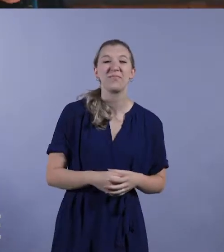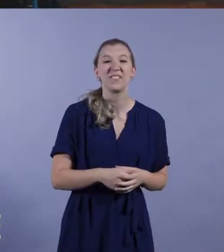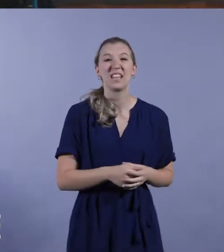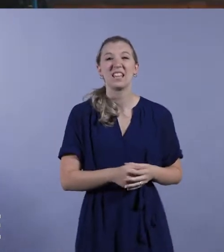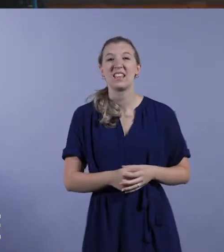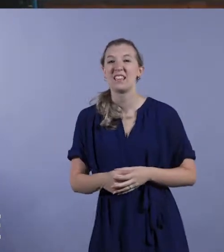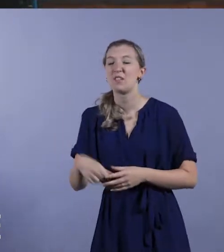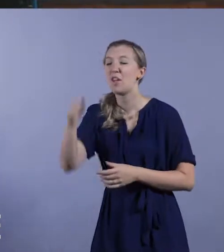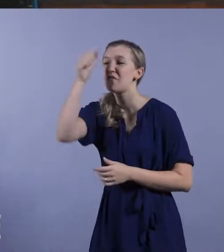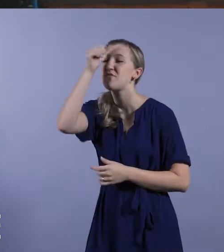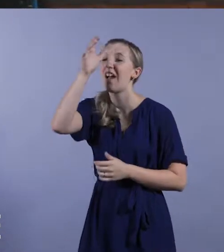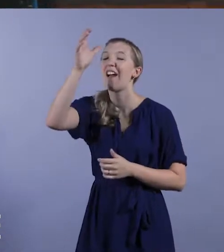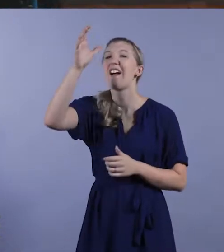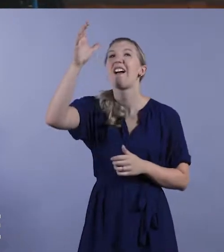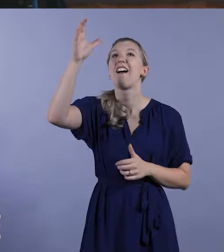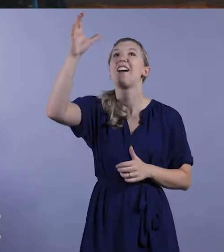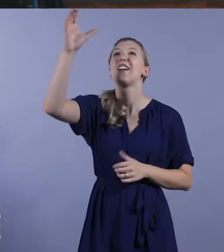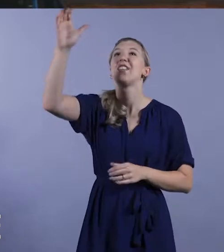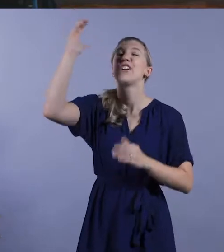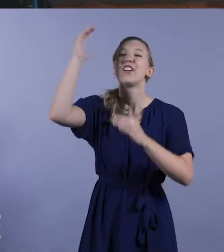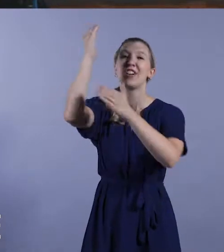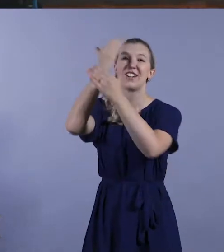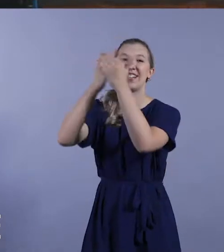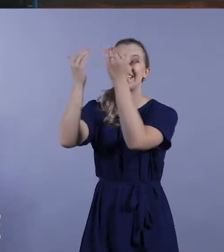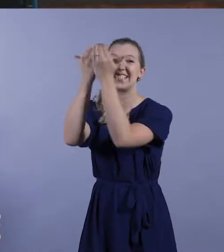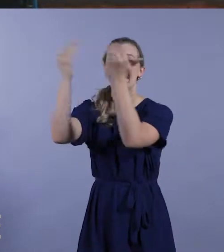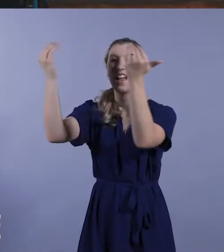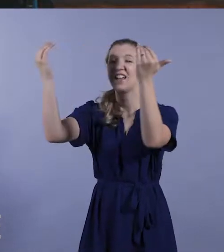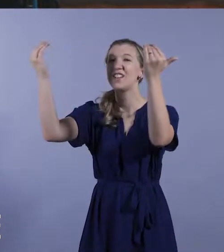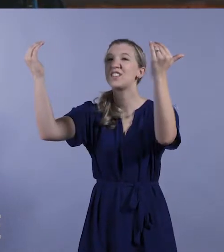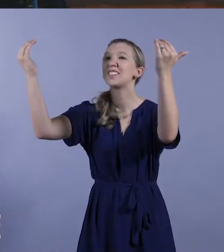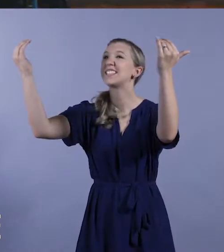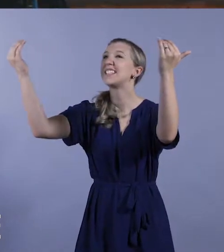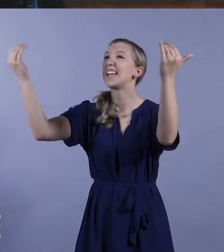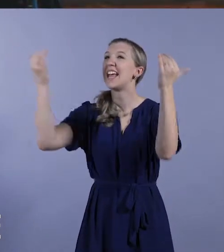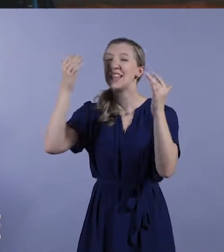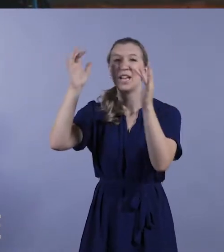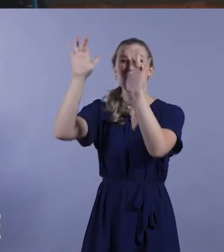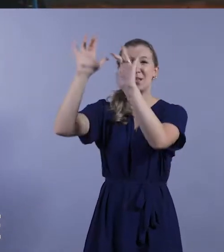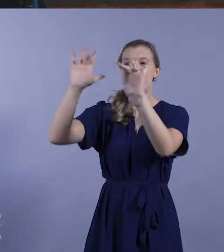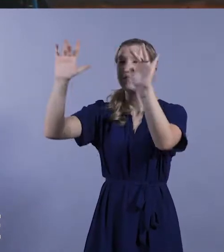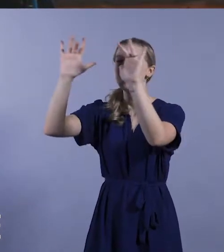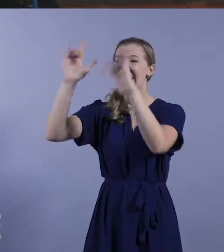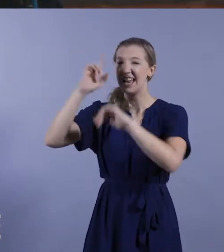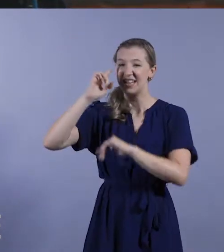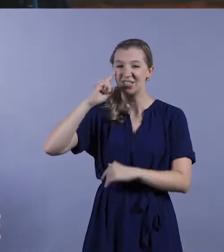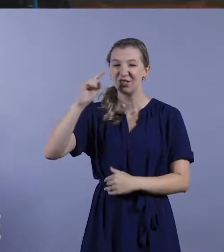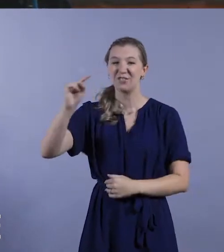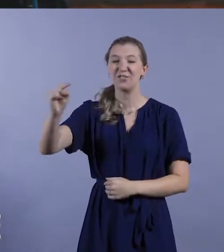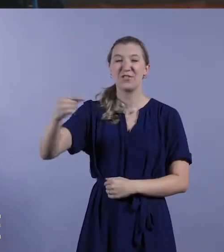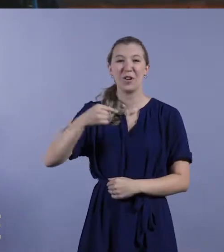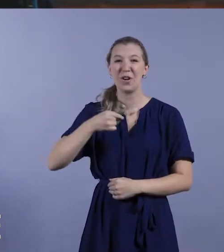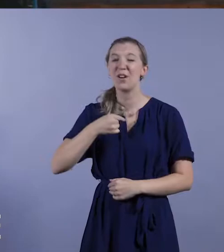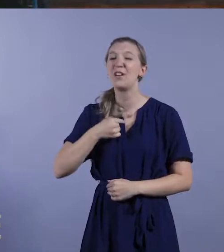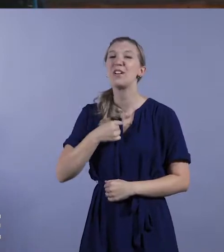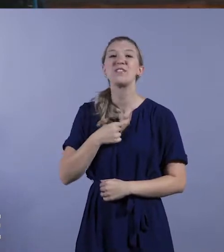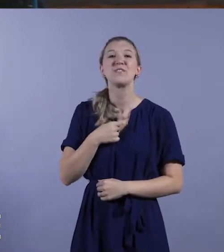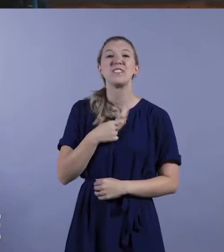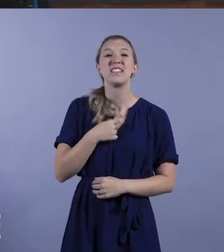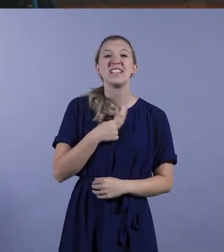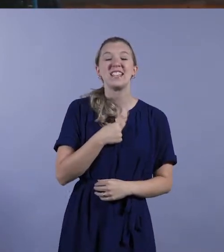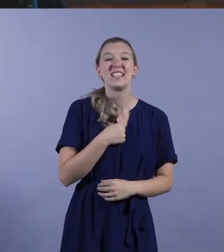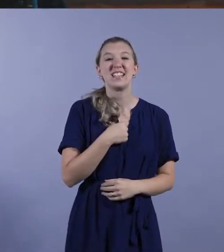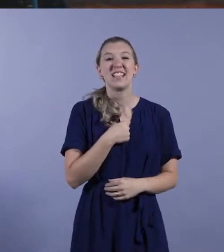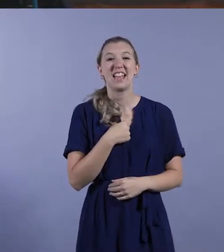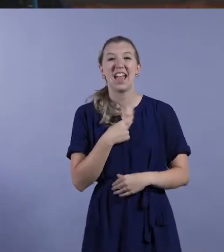in my Father's house, there there's no place for